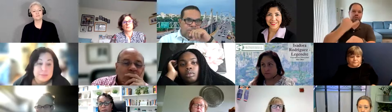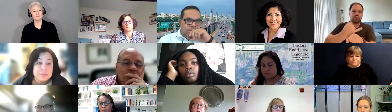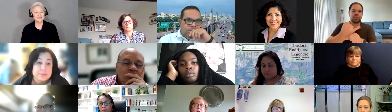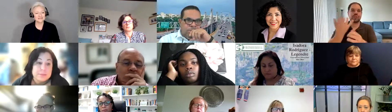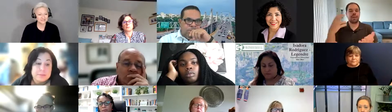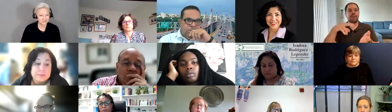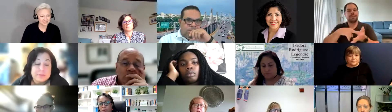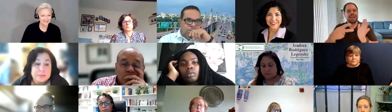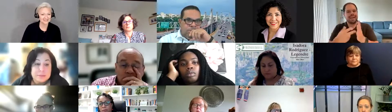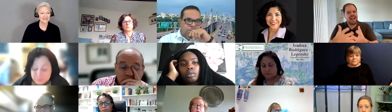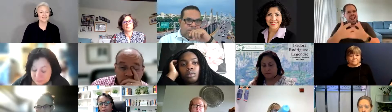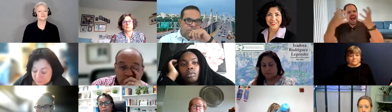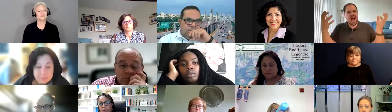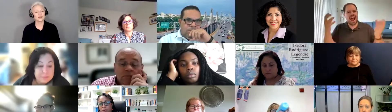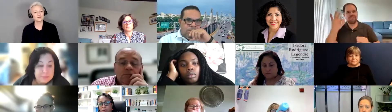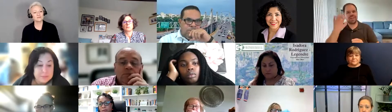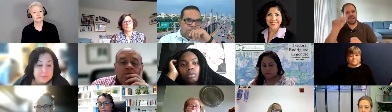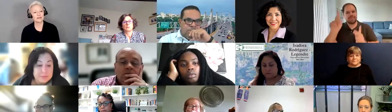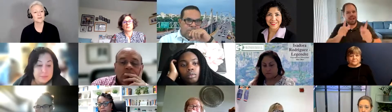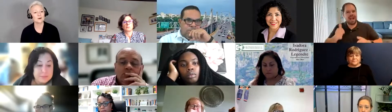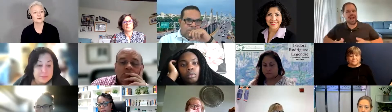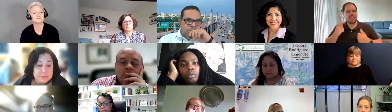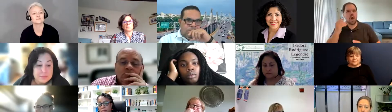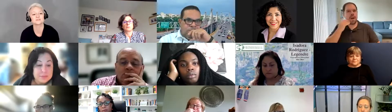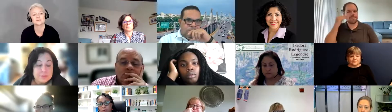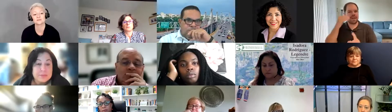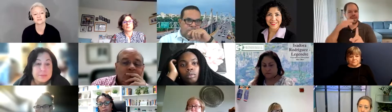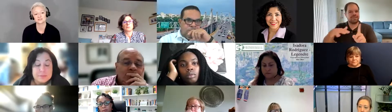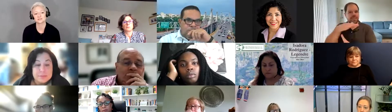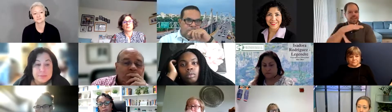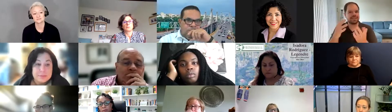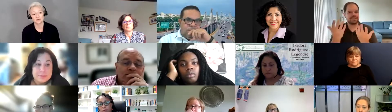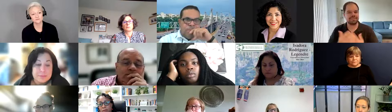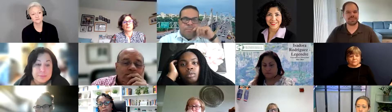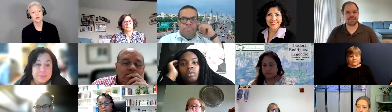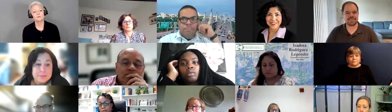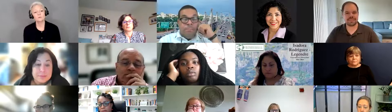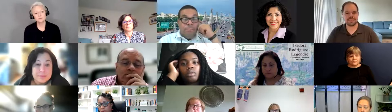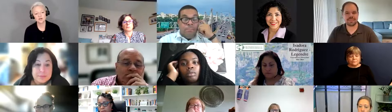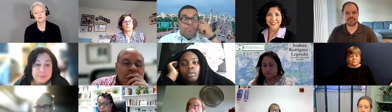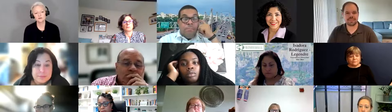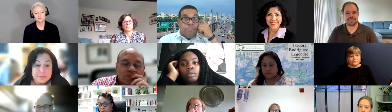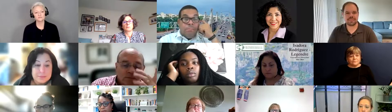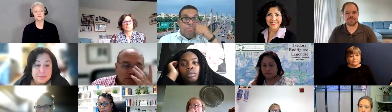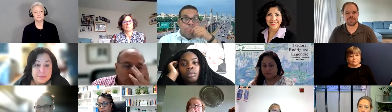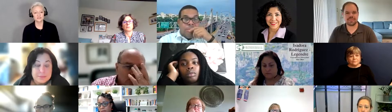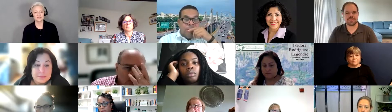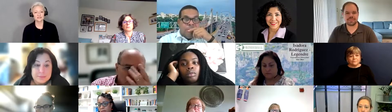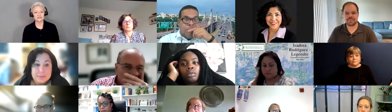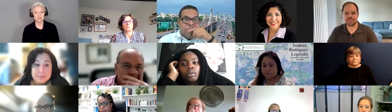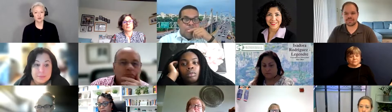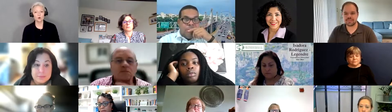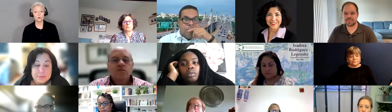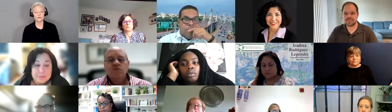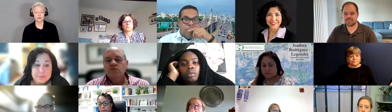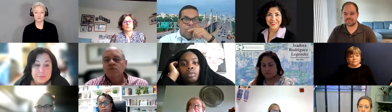government making decisions, let's say, so they kind of empower individuals to make those decisions themselves. But when we talk about individuals, like I said, living